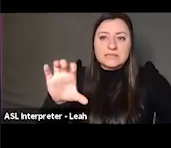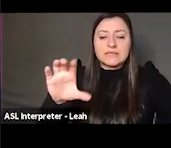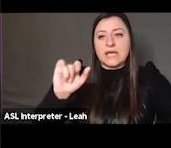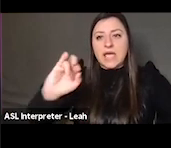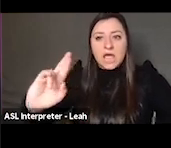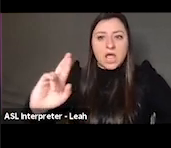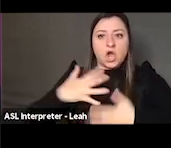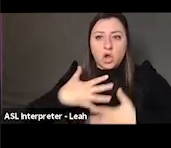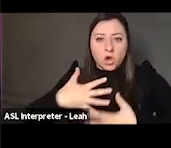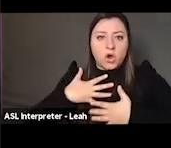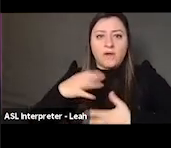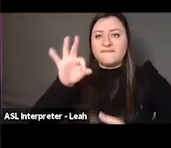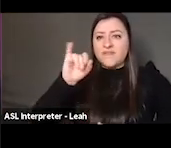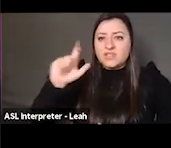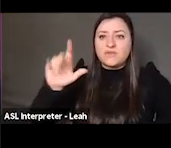North Africa Region.